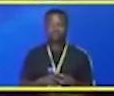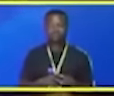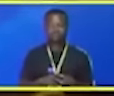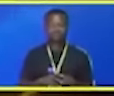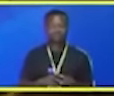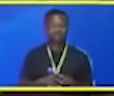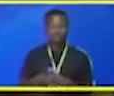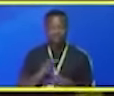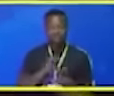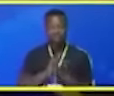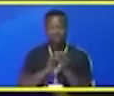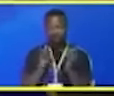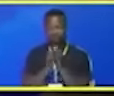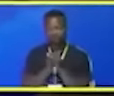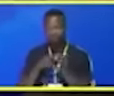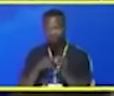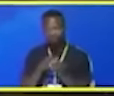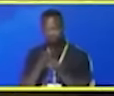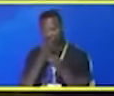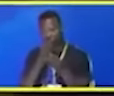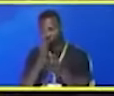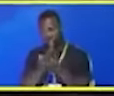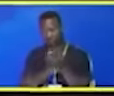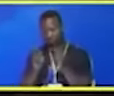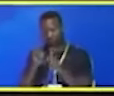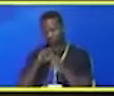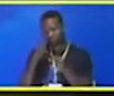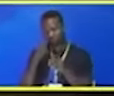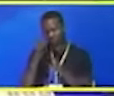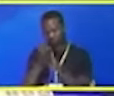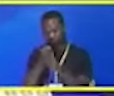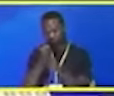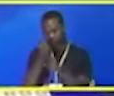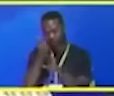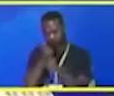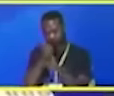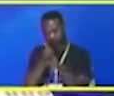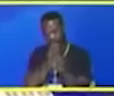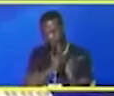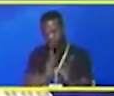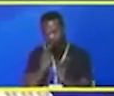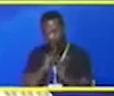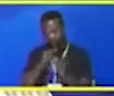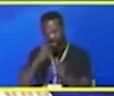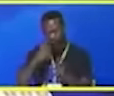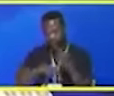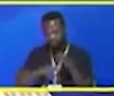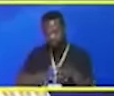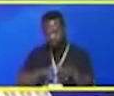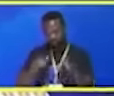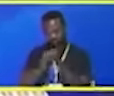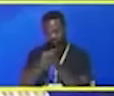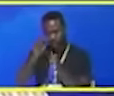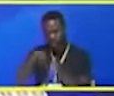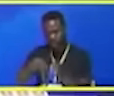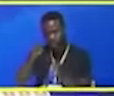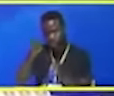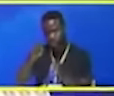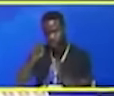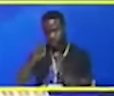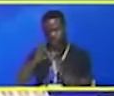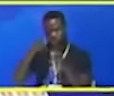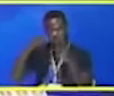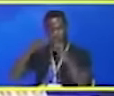I believe that I'm speaking tonight to some man of God who is already being prepared as the next generation of the apostolic, the